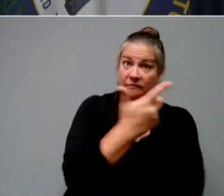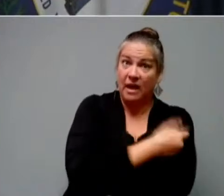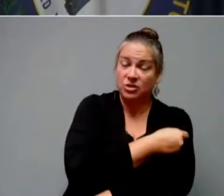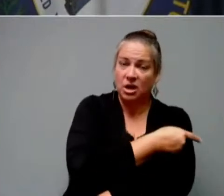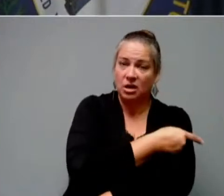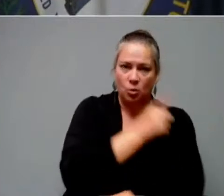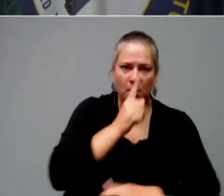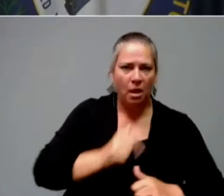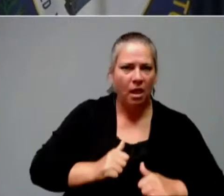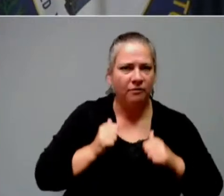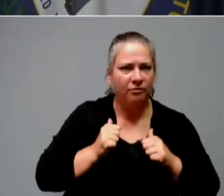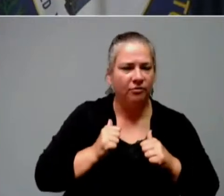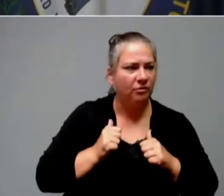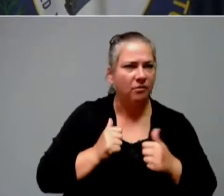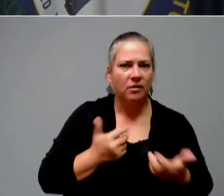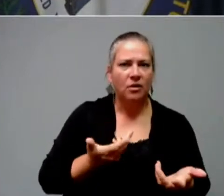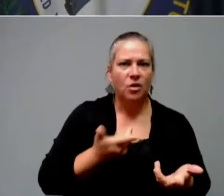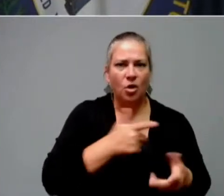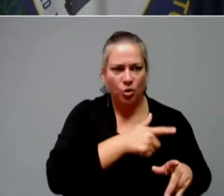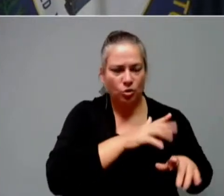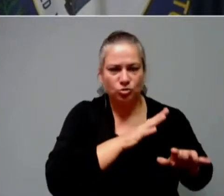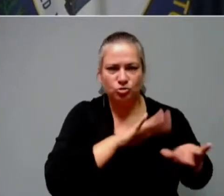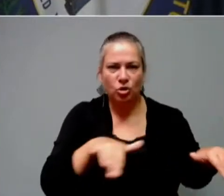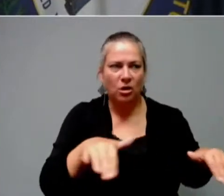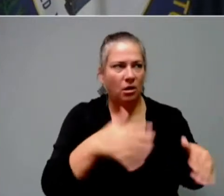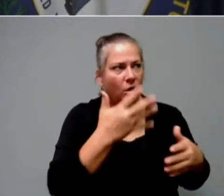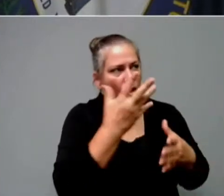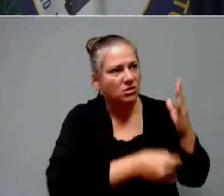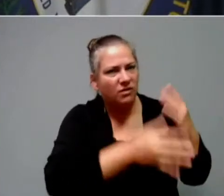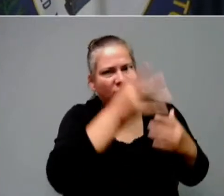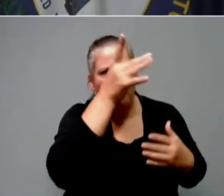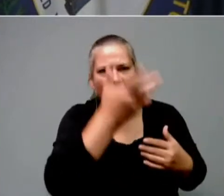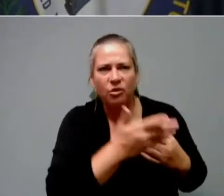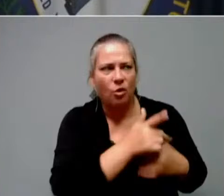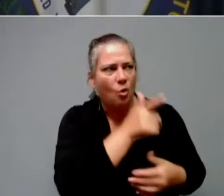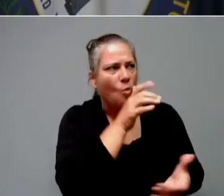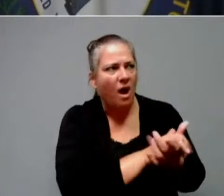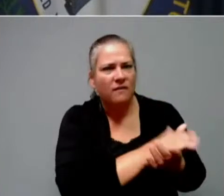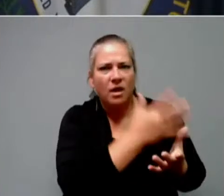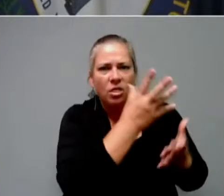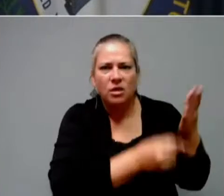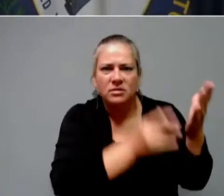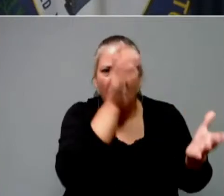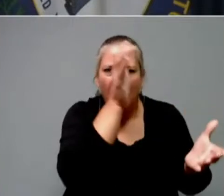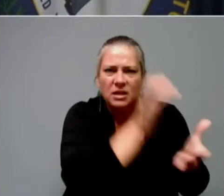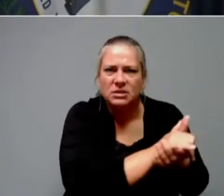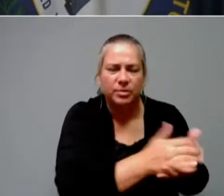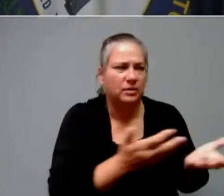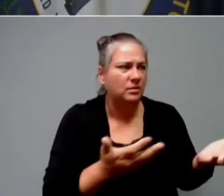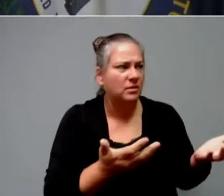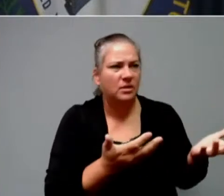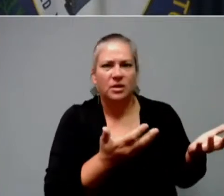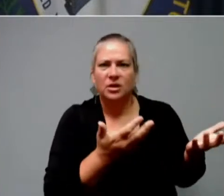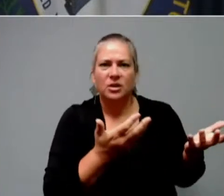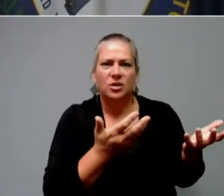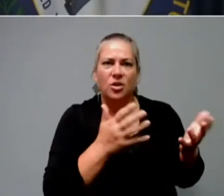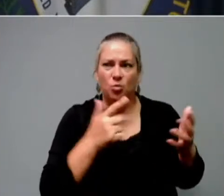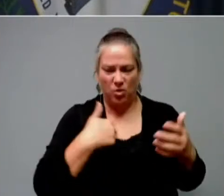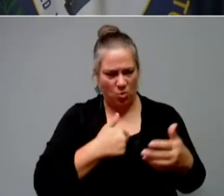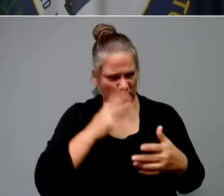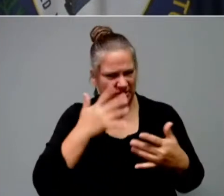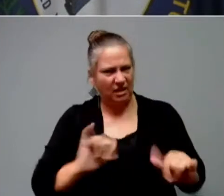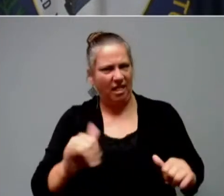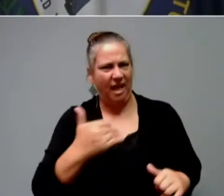husbands, kids would have fathers, grandkids would have grandfathers, and the fire department family would still have mentors